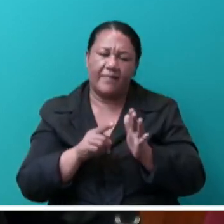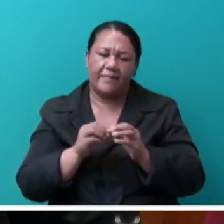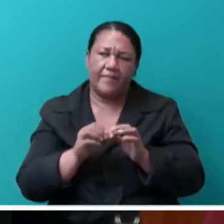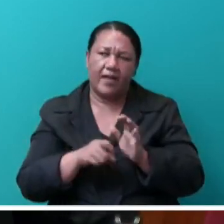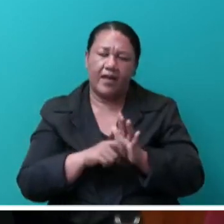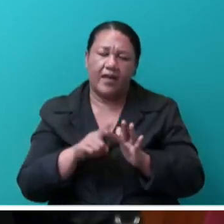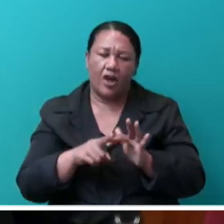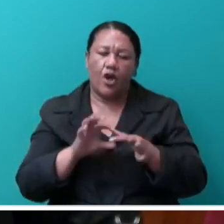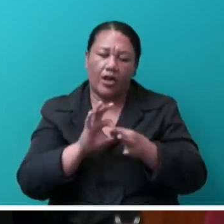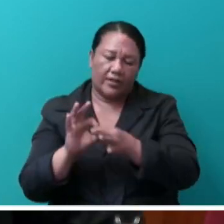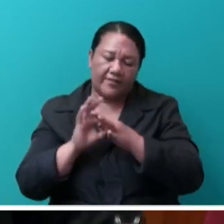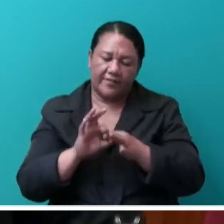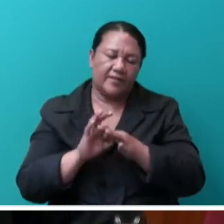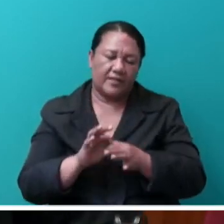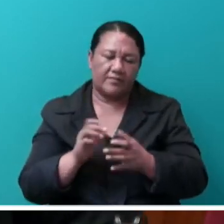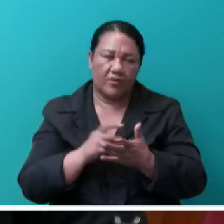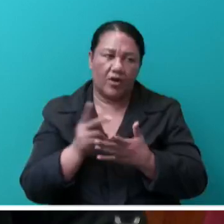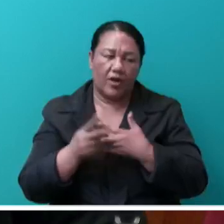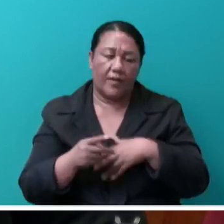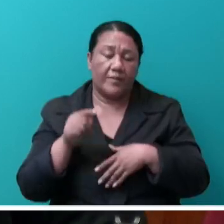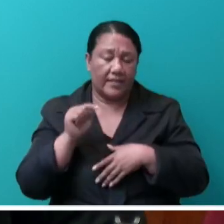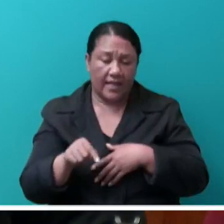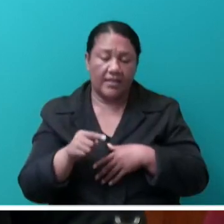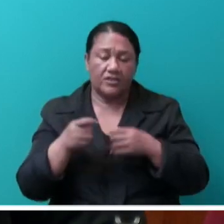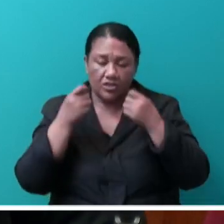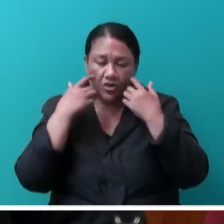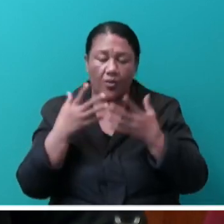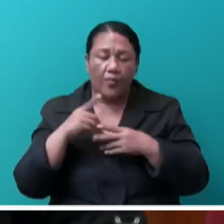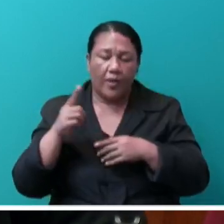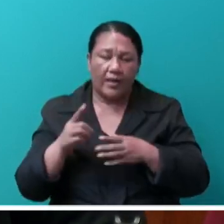project. It aims to extend the connectivity between